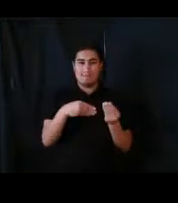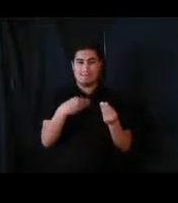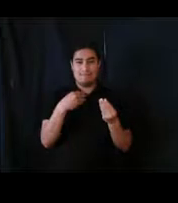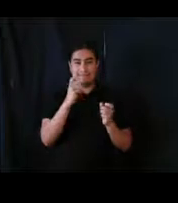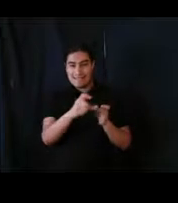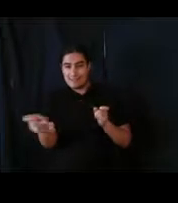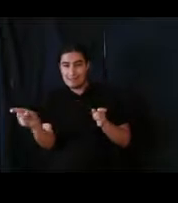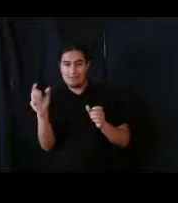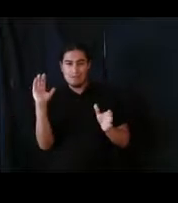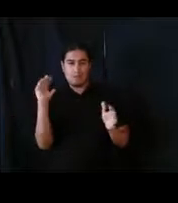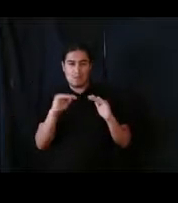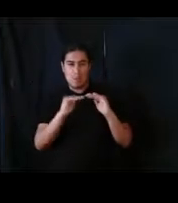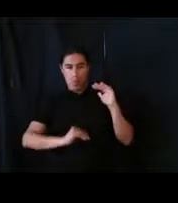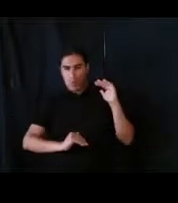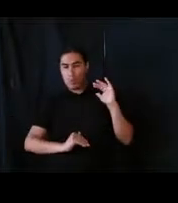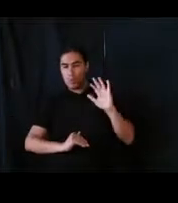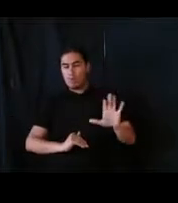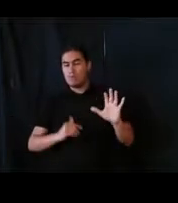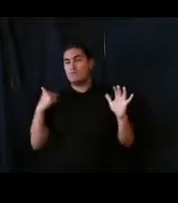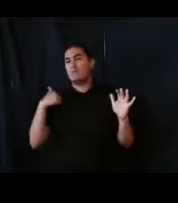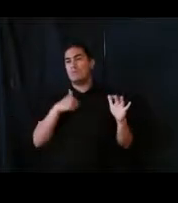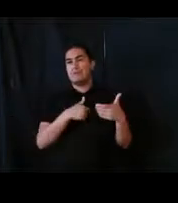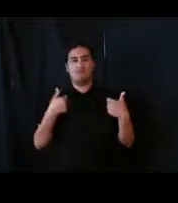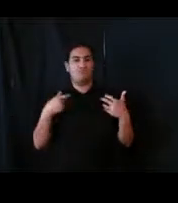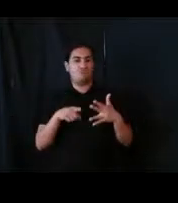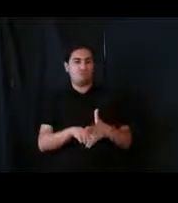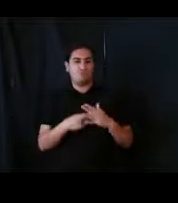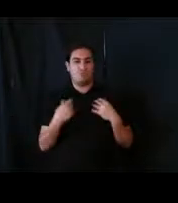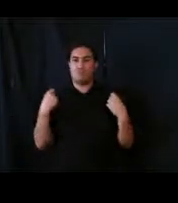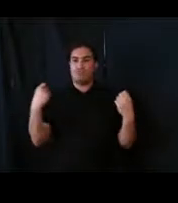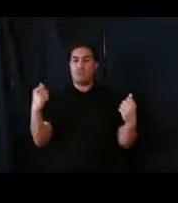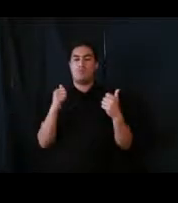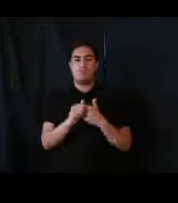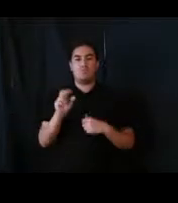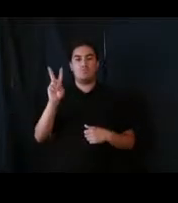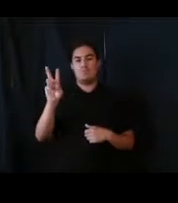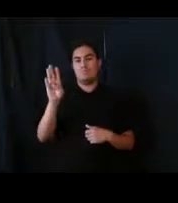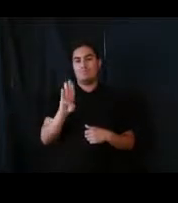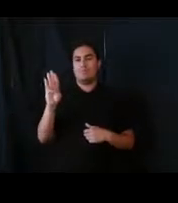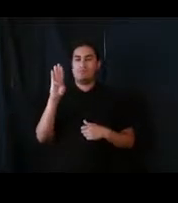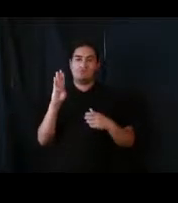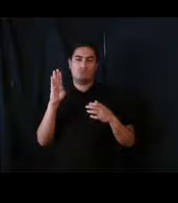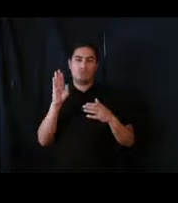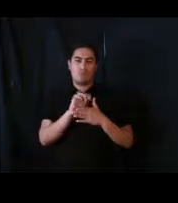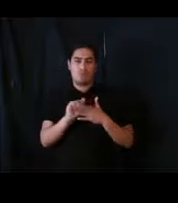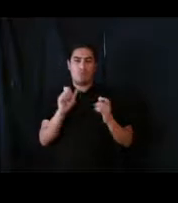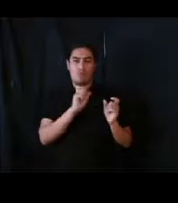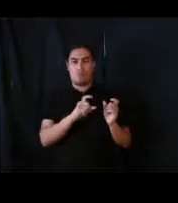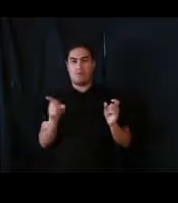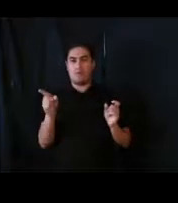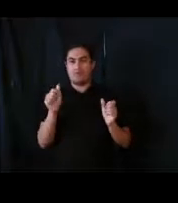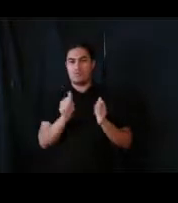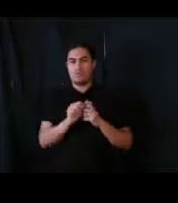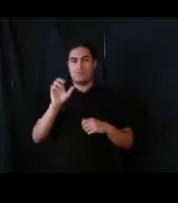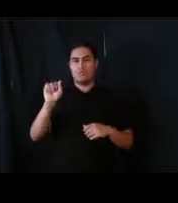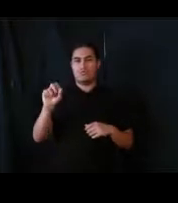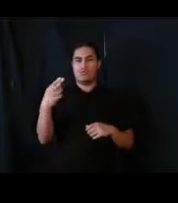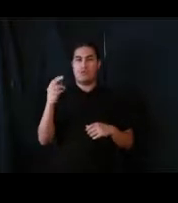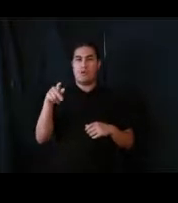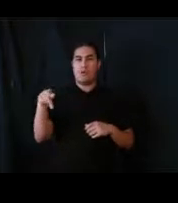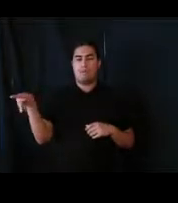liked we're starting out very strong this year with the 2 billion allocation for shop we have a tremendous program now